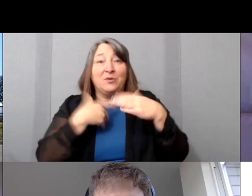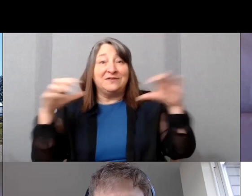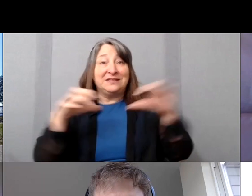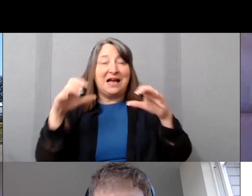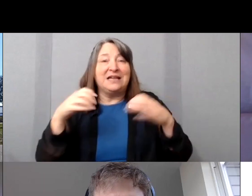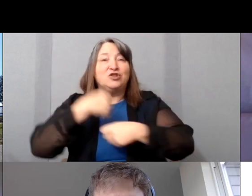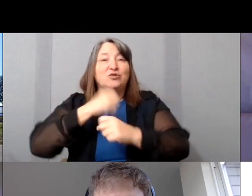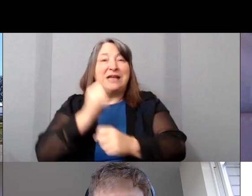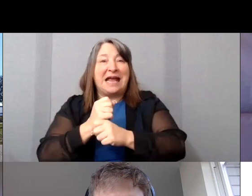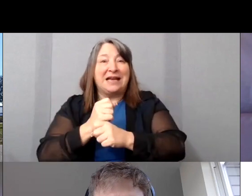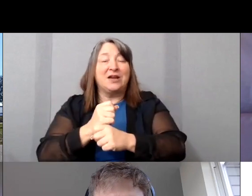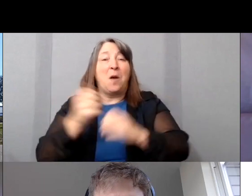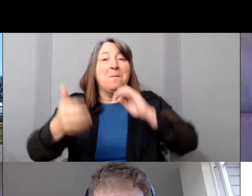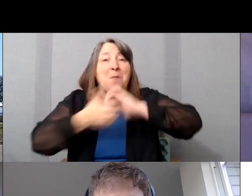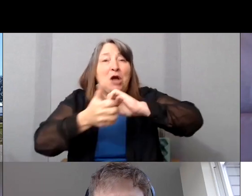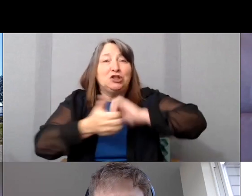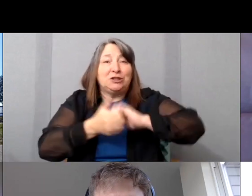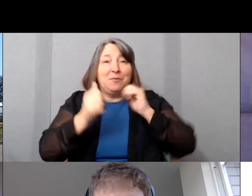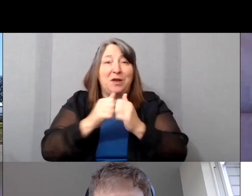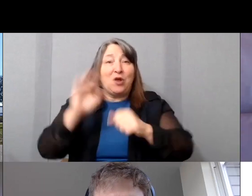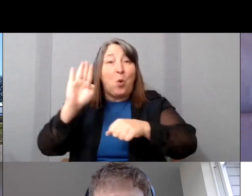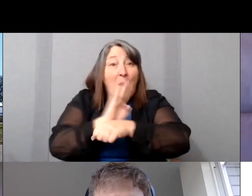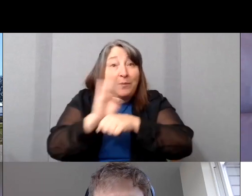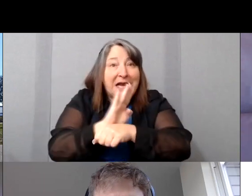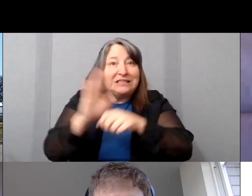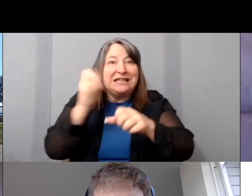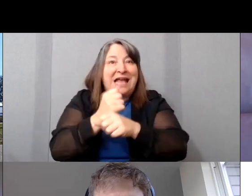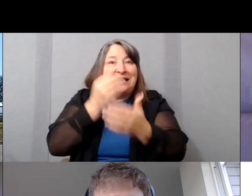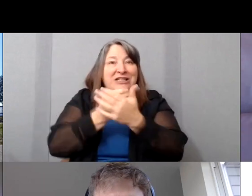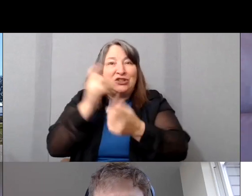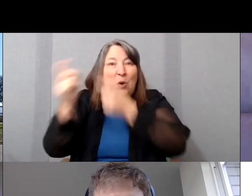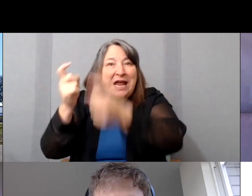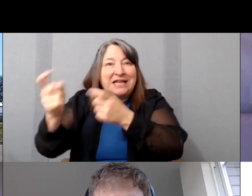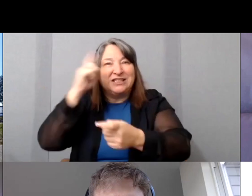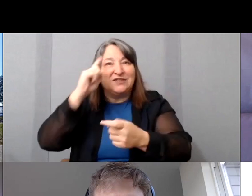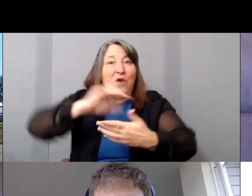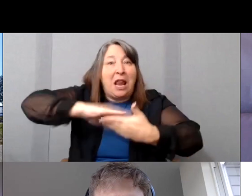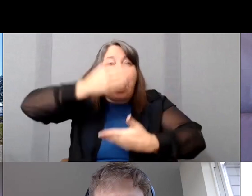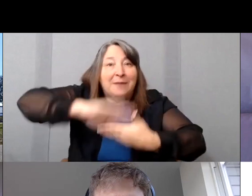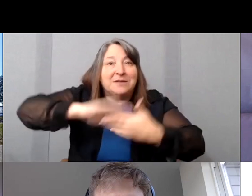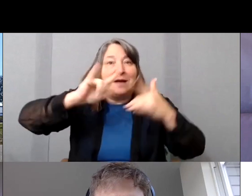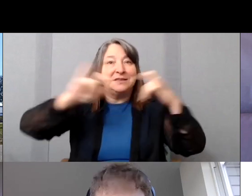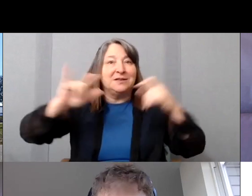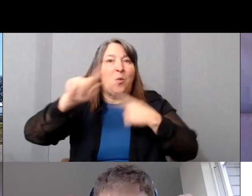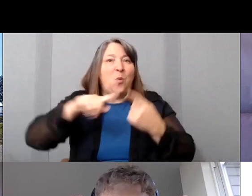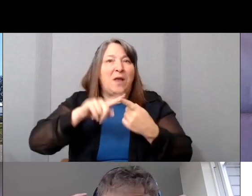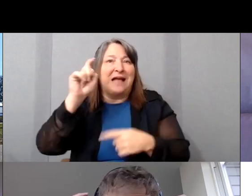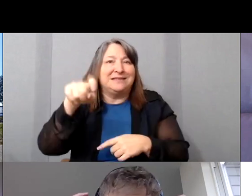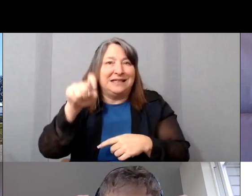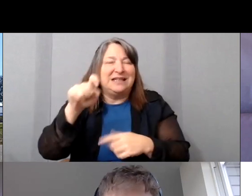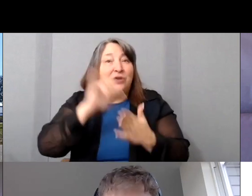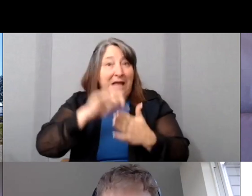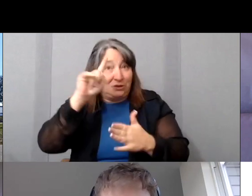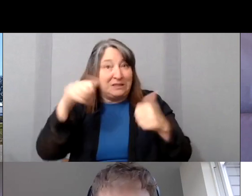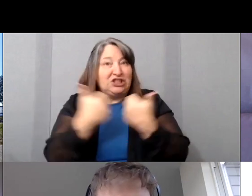with corporations and to get donations for laptops where that's needed. So that is a challenge